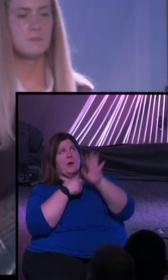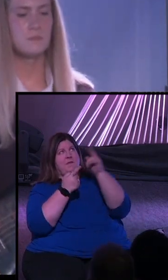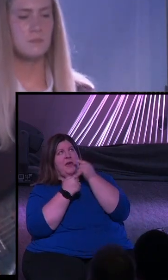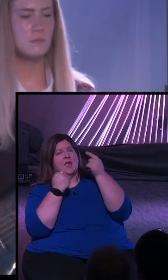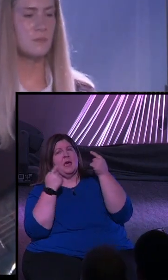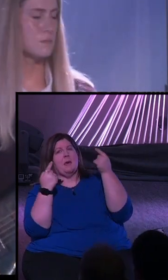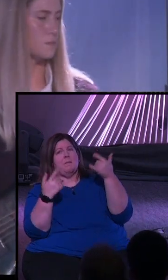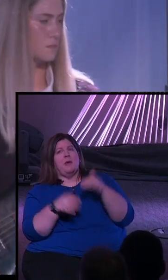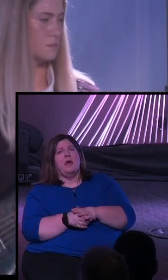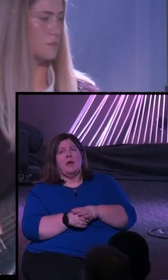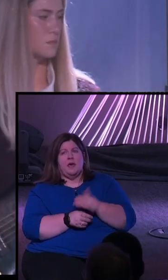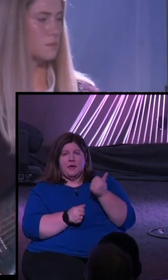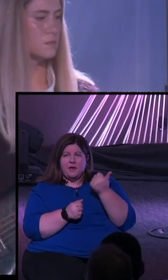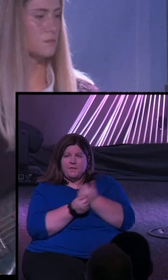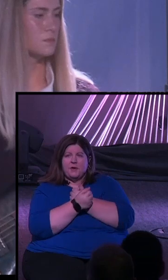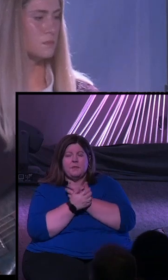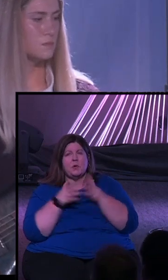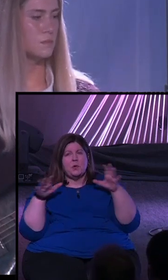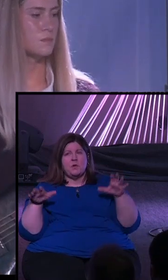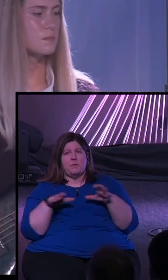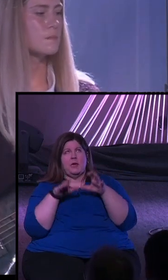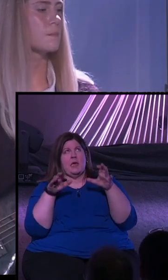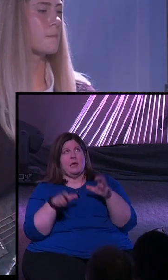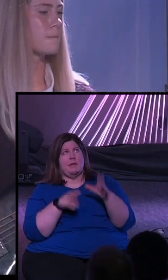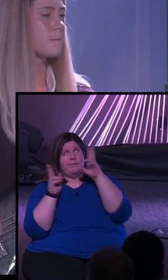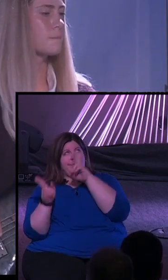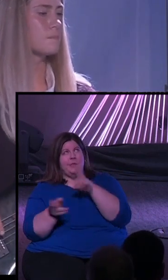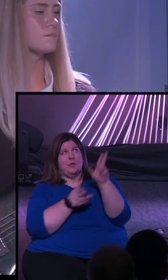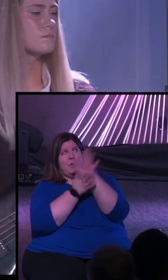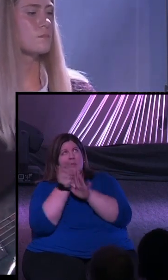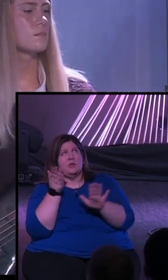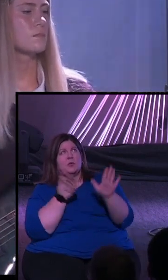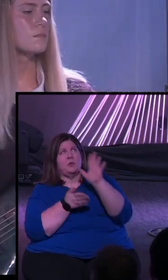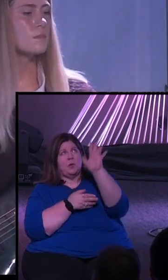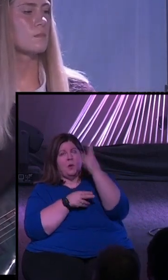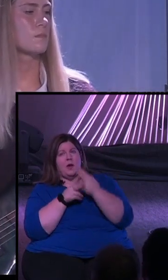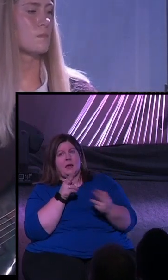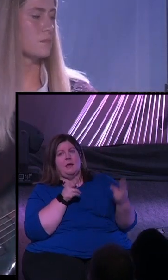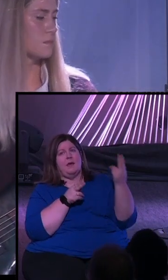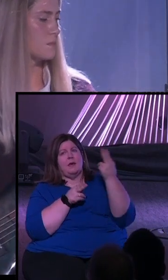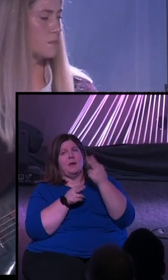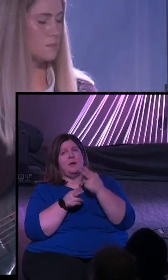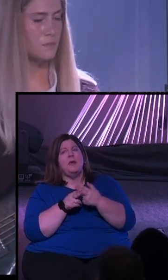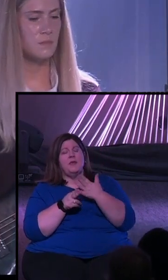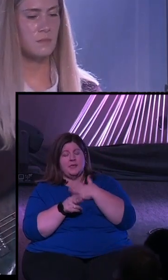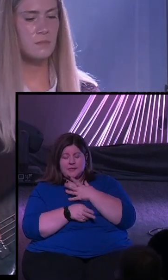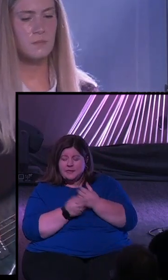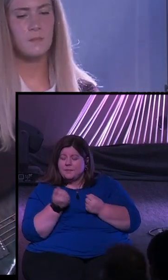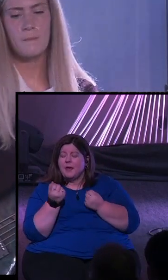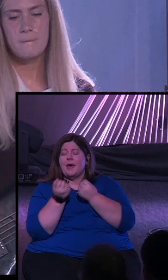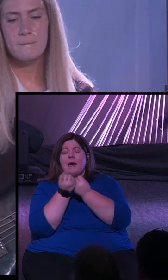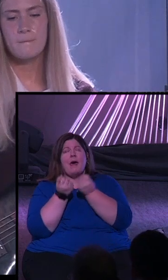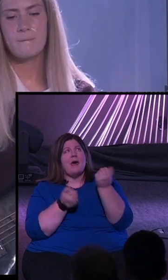your fame, my every move brings glory to your name. This